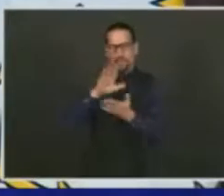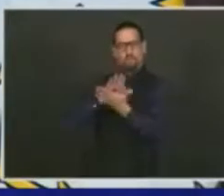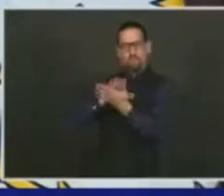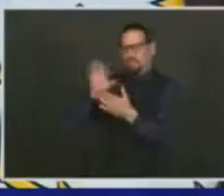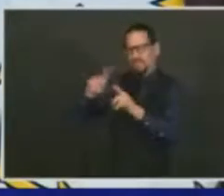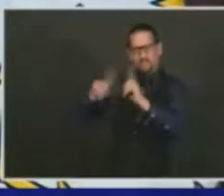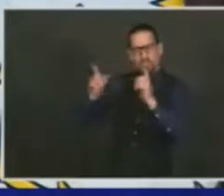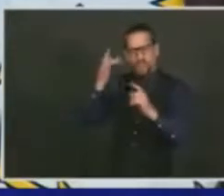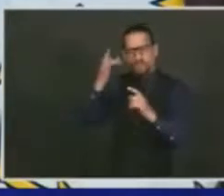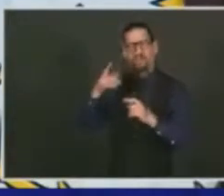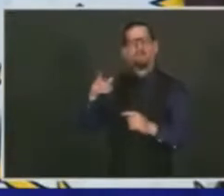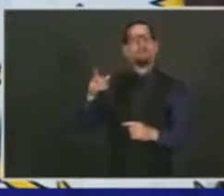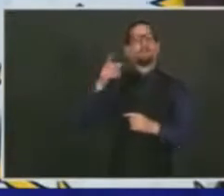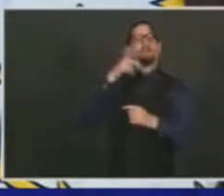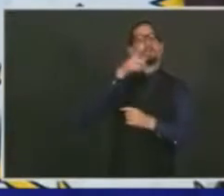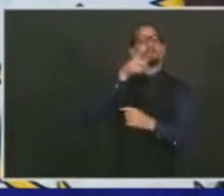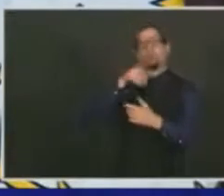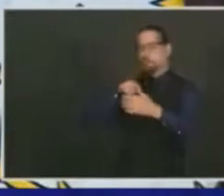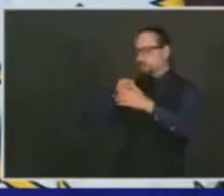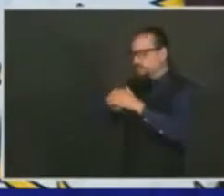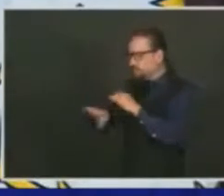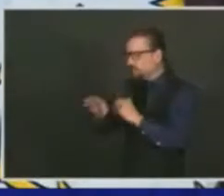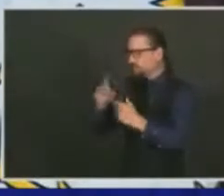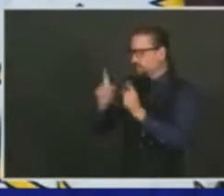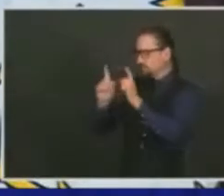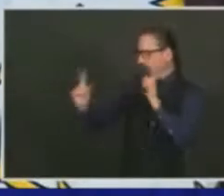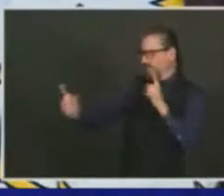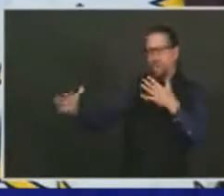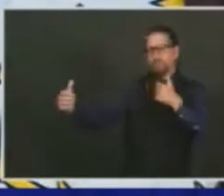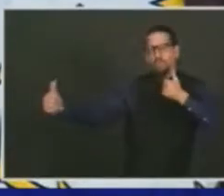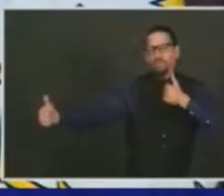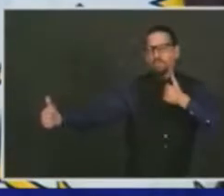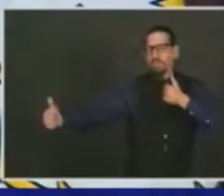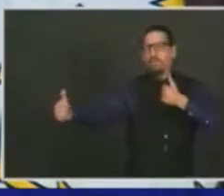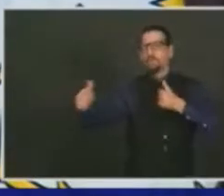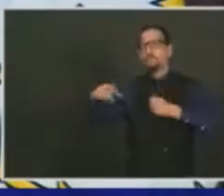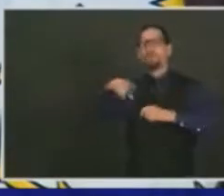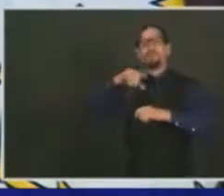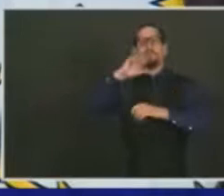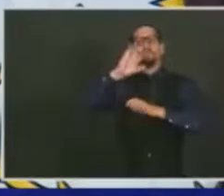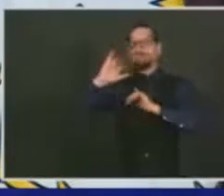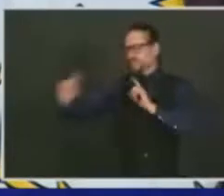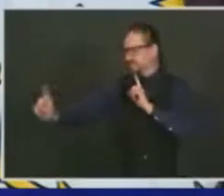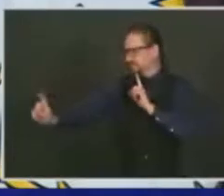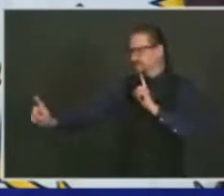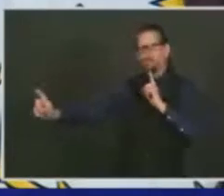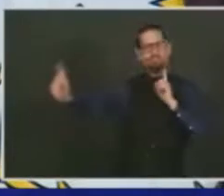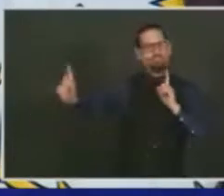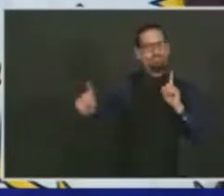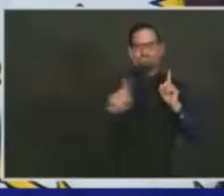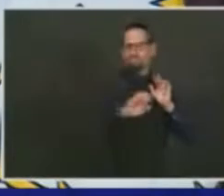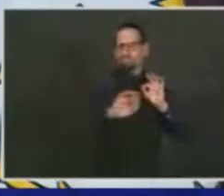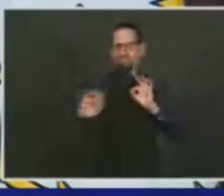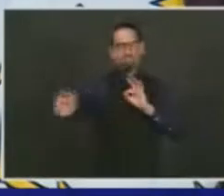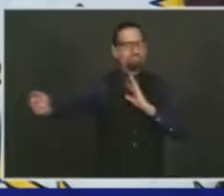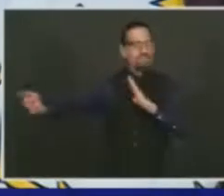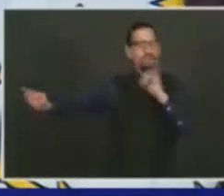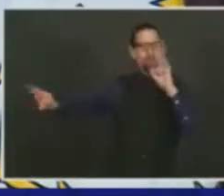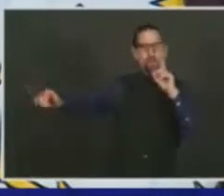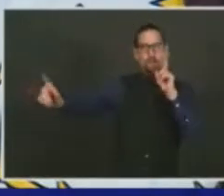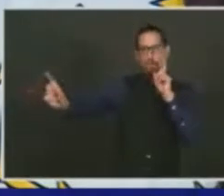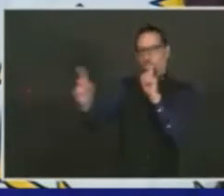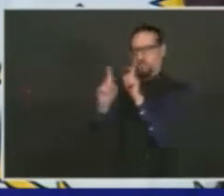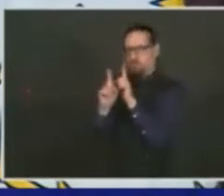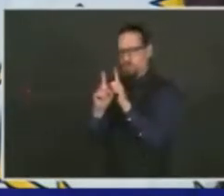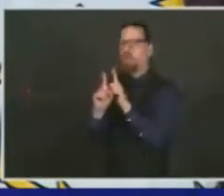This, by the way, would be a good time to go ahead and break out your contact tracing journal. We used to have them and